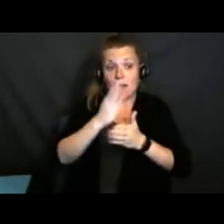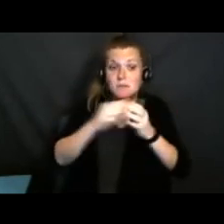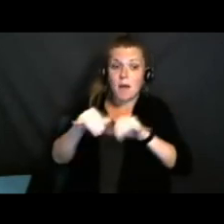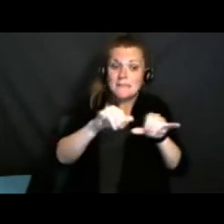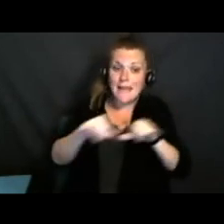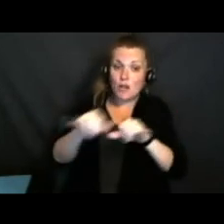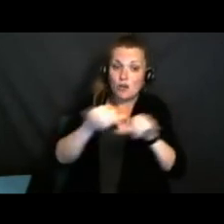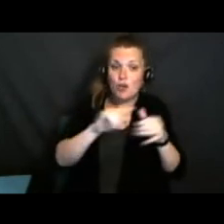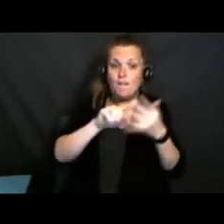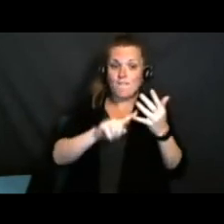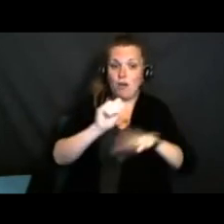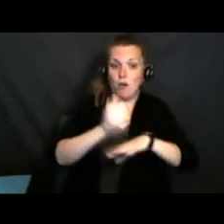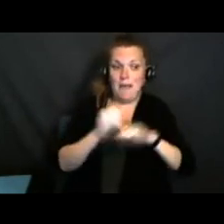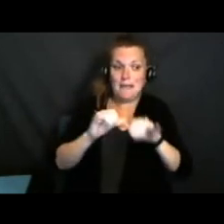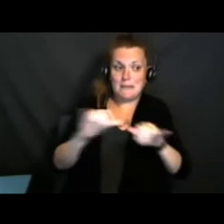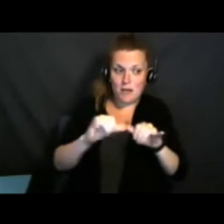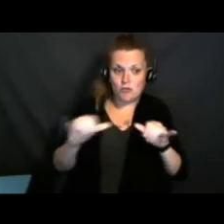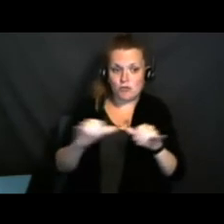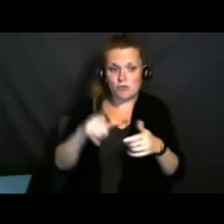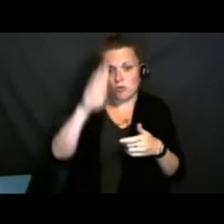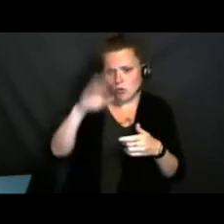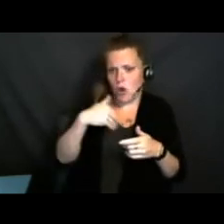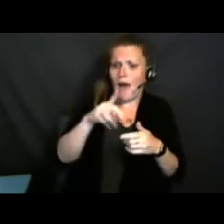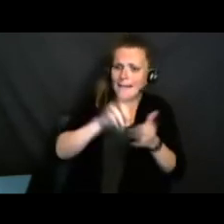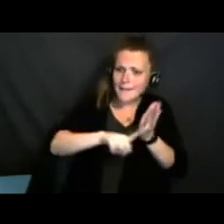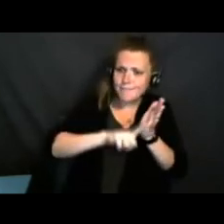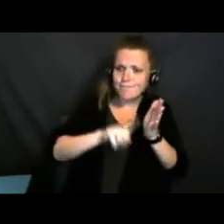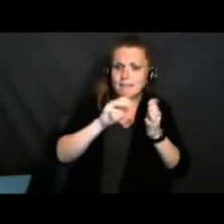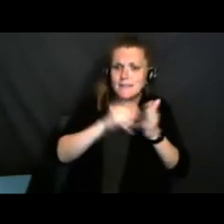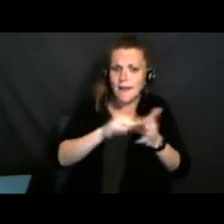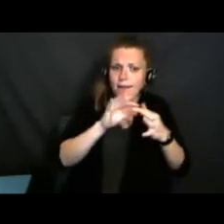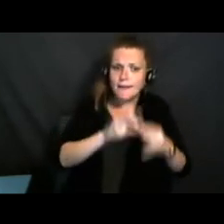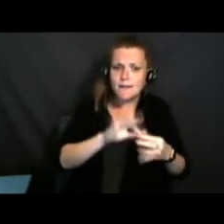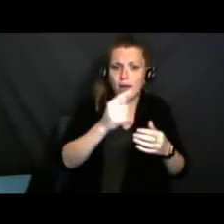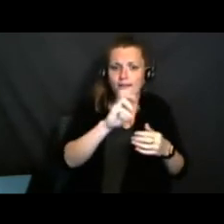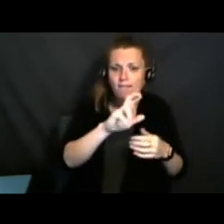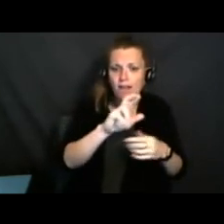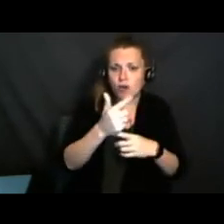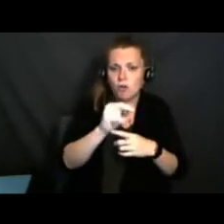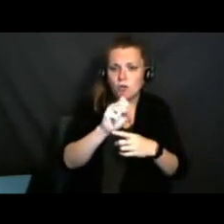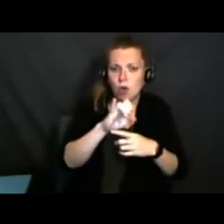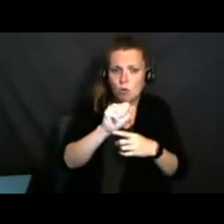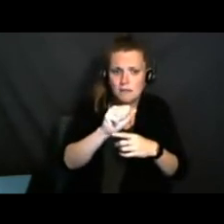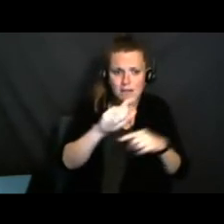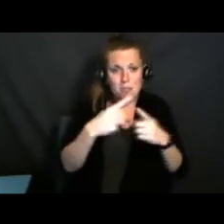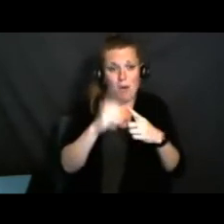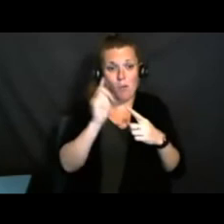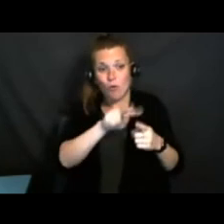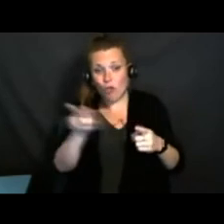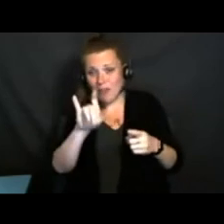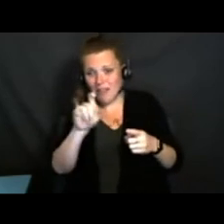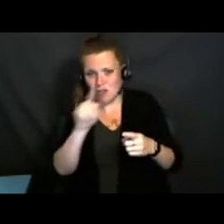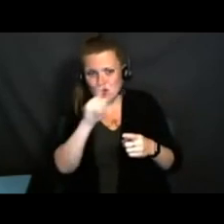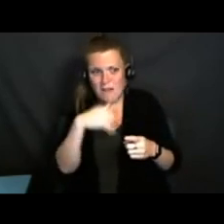So, I've done studies on finger noses. When you look at the literature, you have 5 different ways of doing a finger